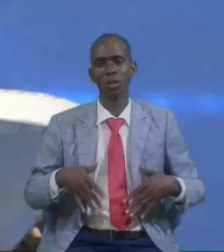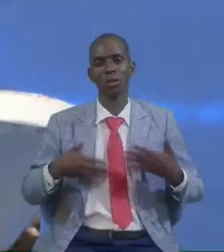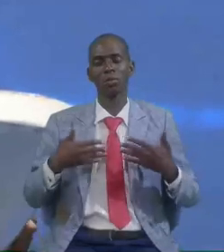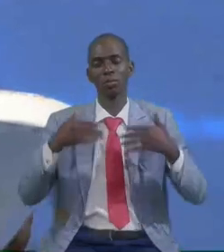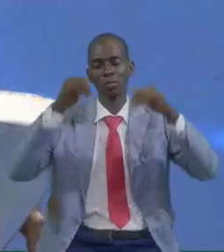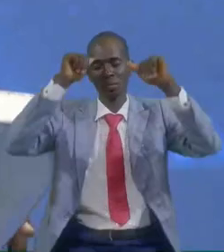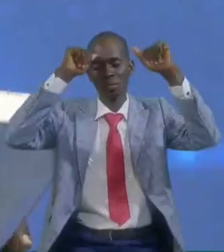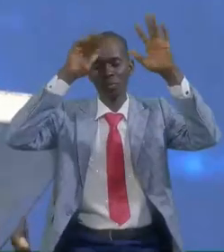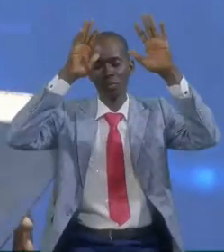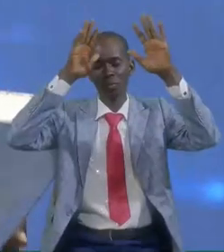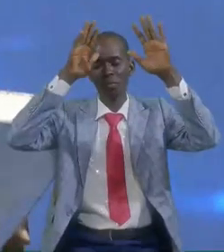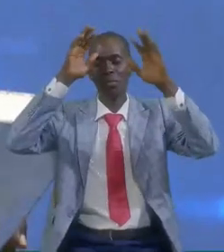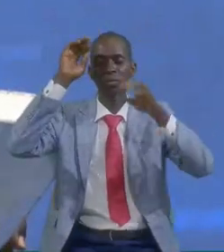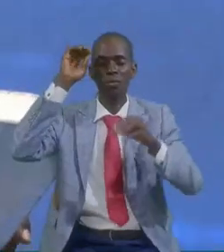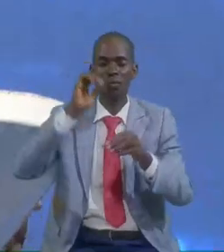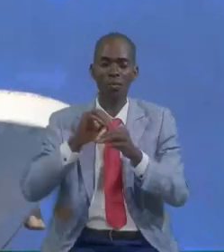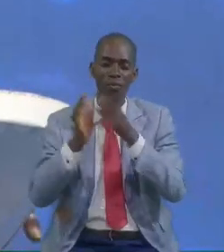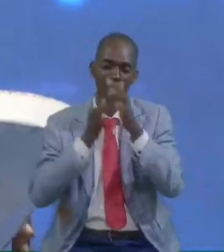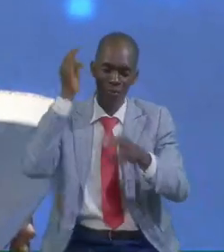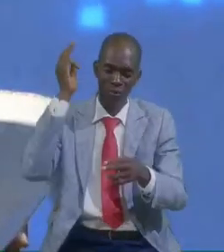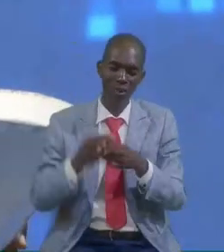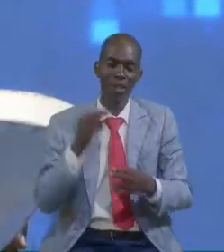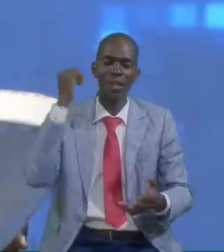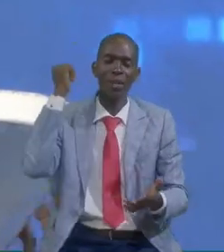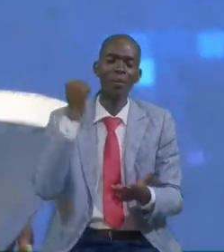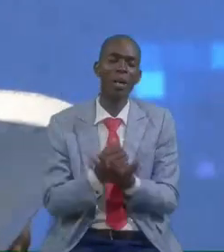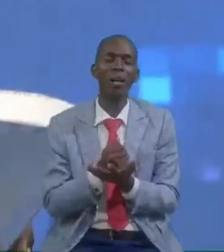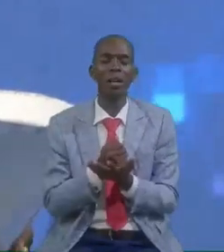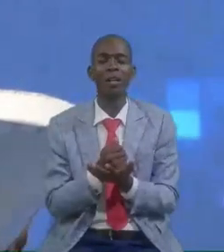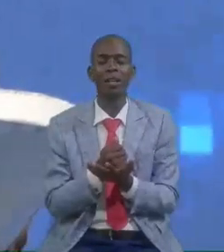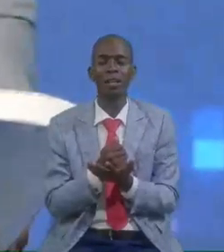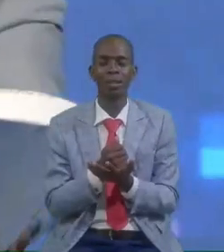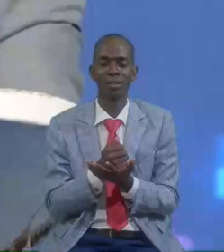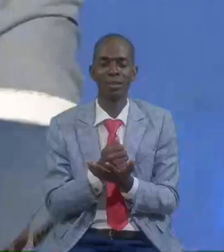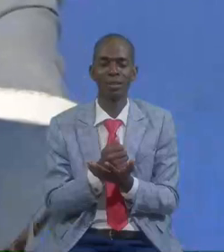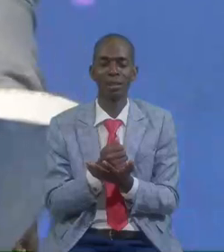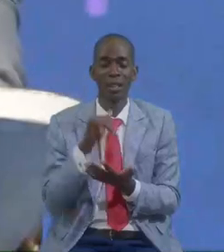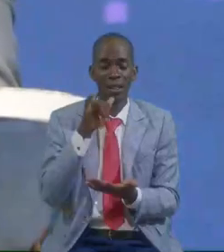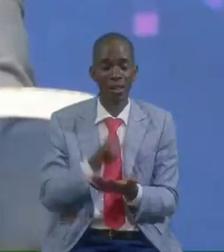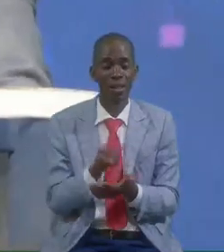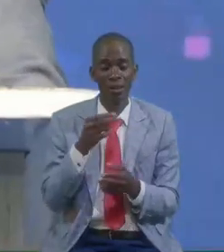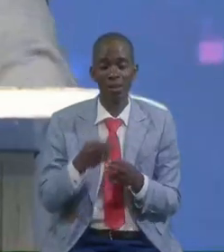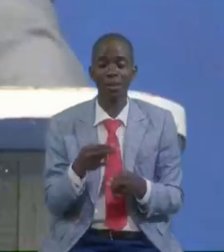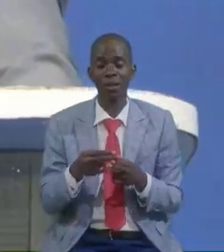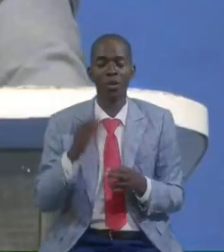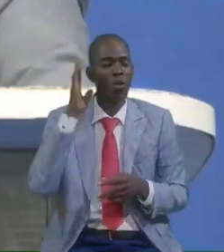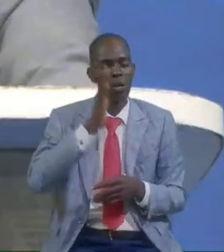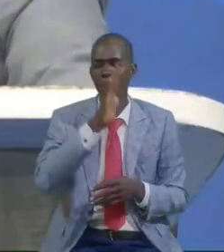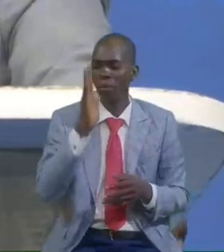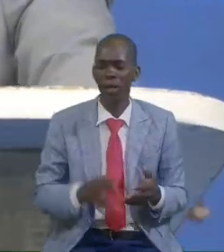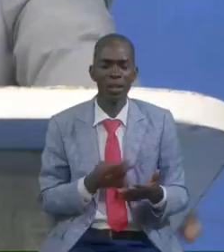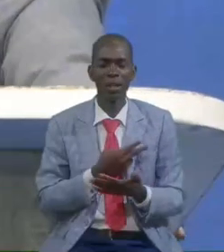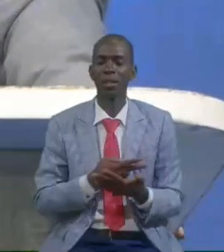Father, Père, in Jesus' name, au nom de Jésus Christ, that name will never fail. Ne